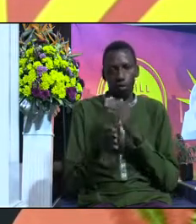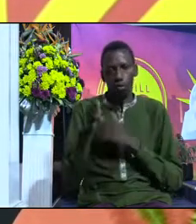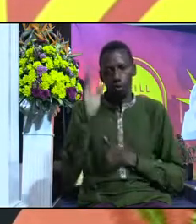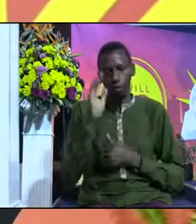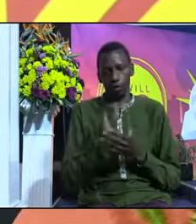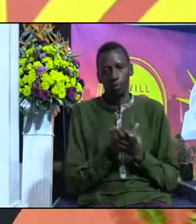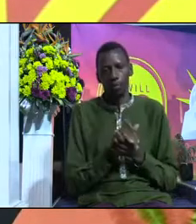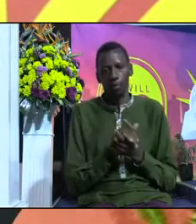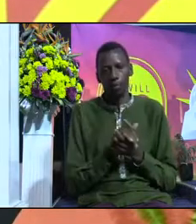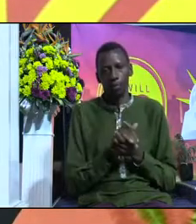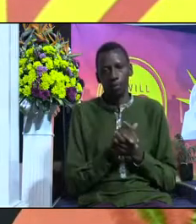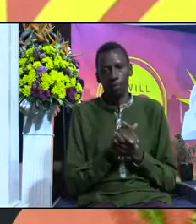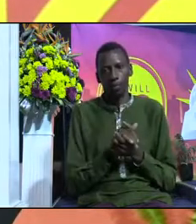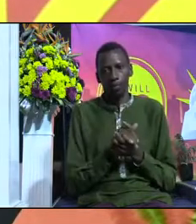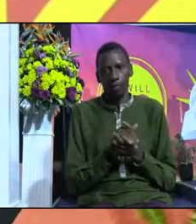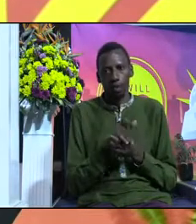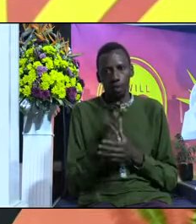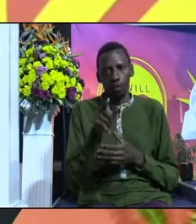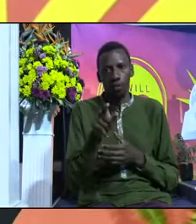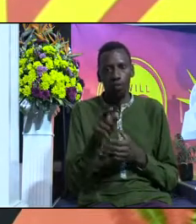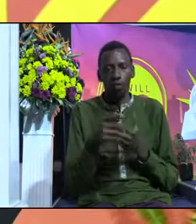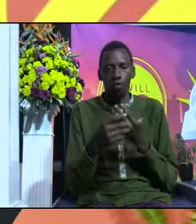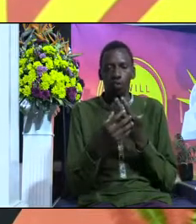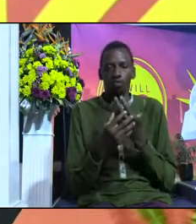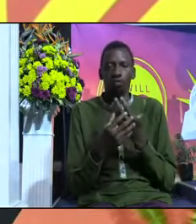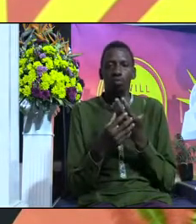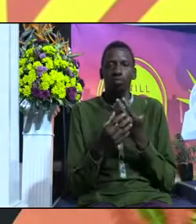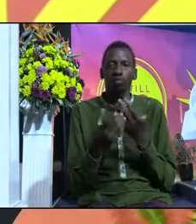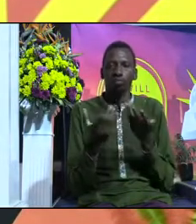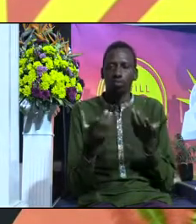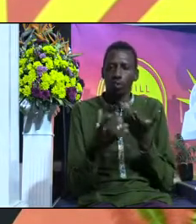God. How do you replicate a young man